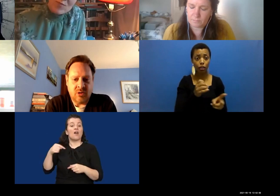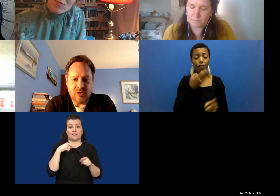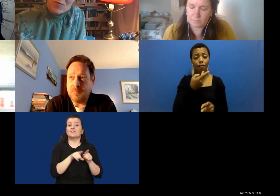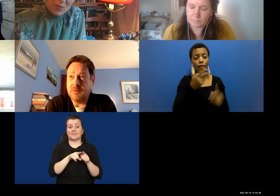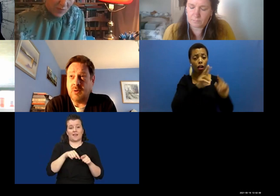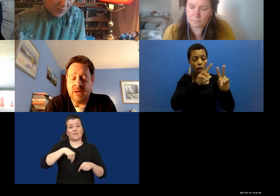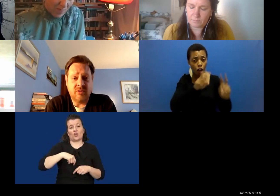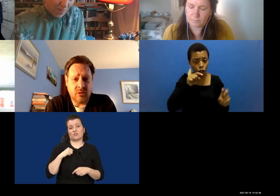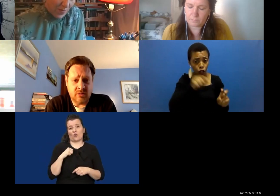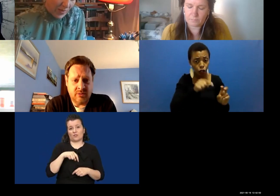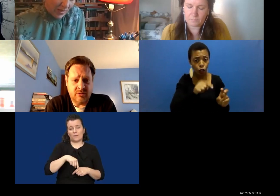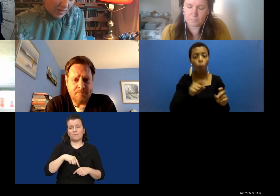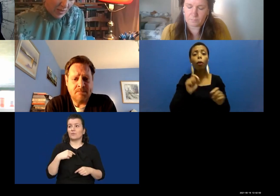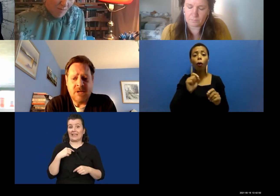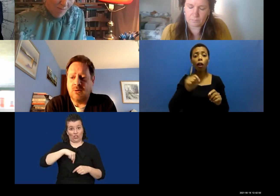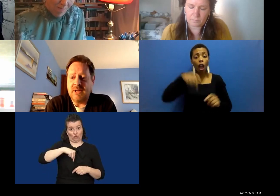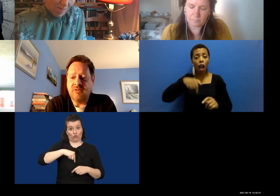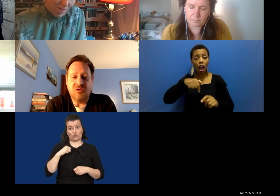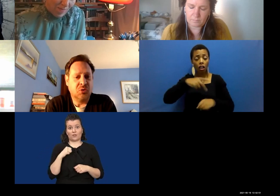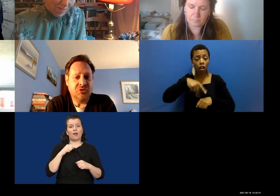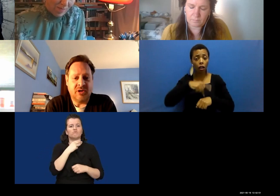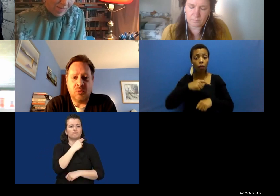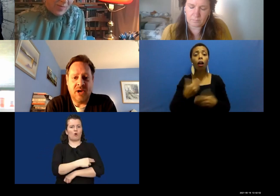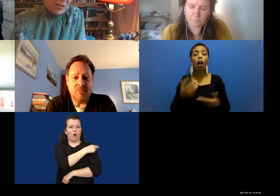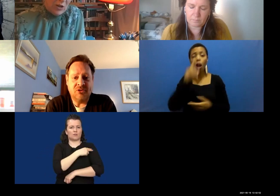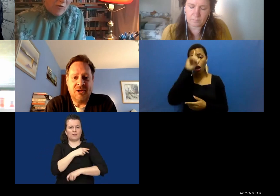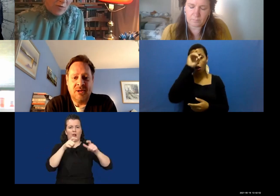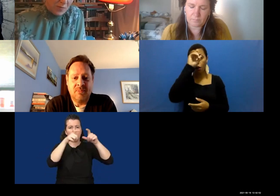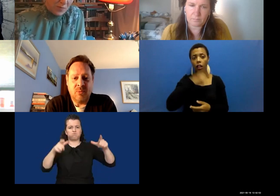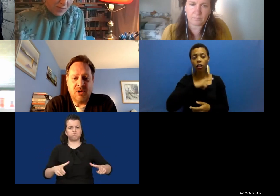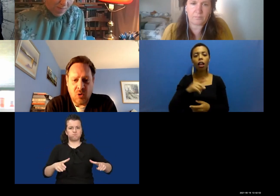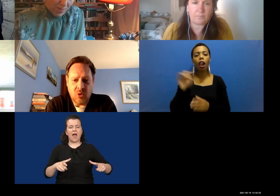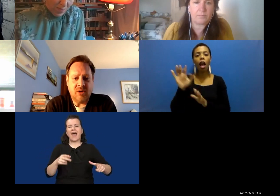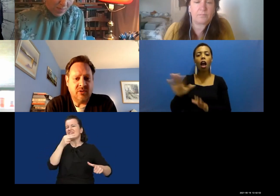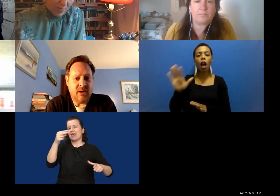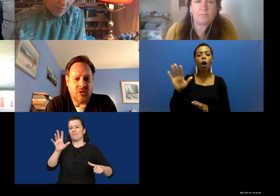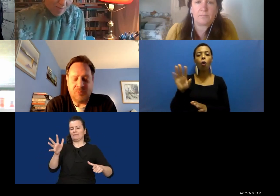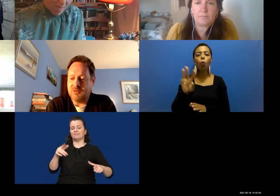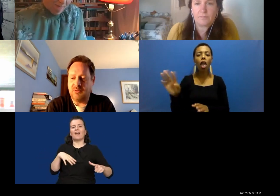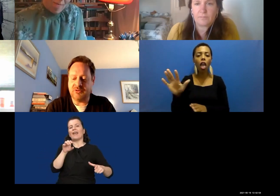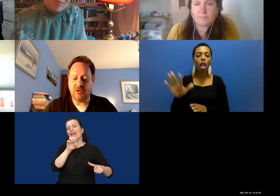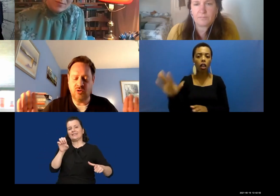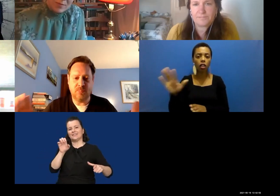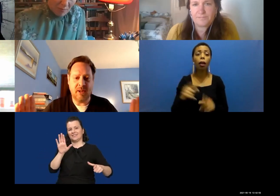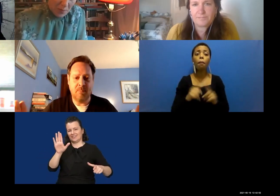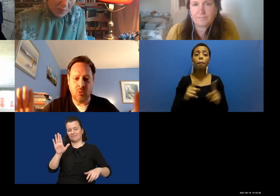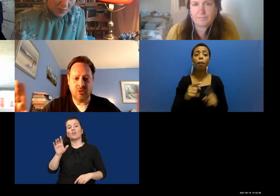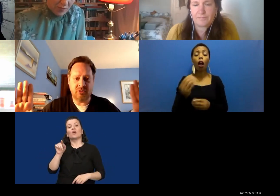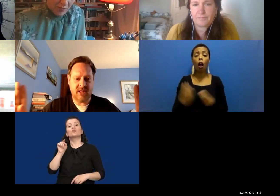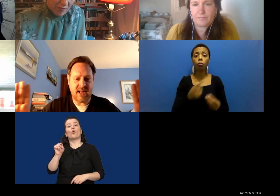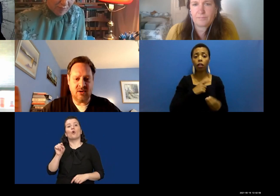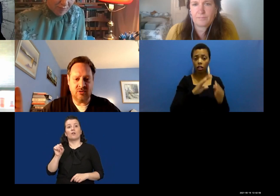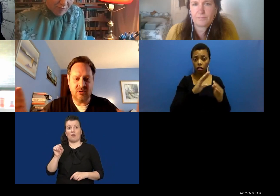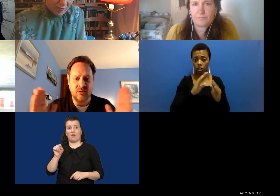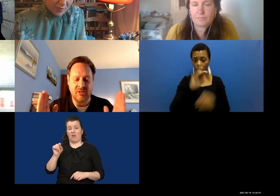there's a hospital in Scotland on the East Coast, and I won't name it, but when you walk into that hospital, there's a huge big board